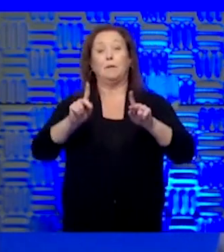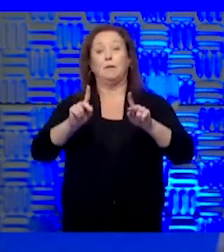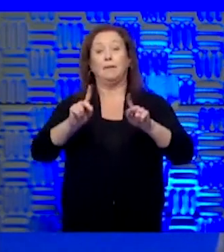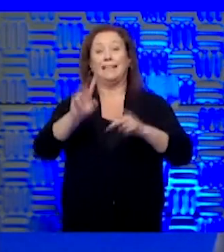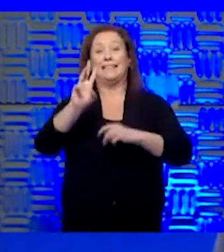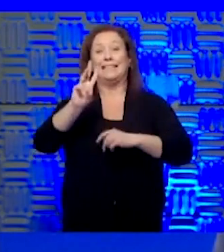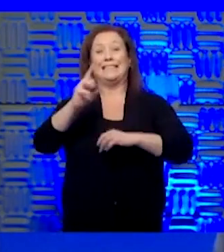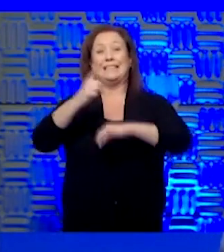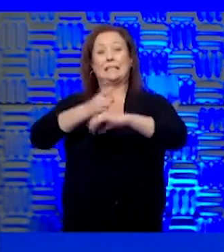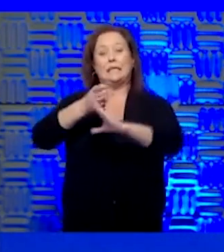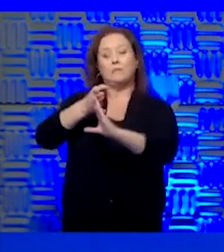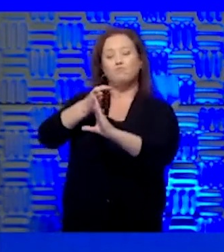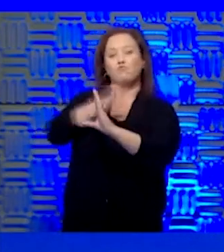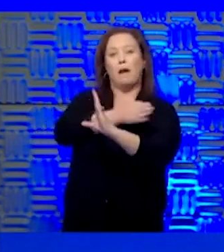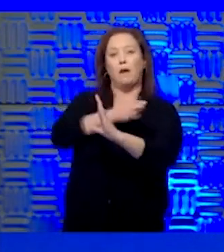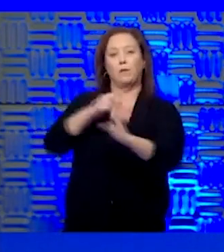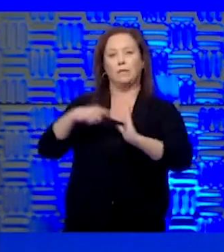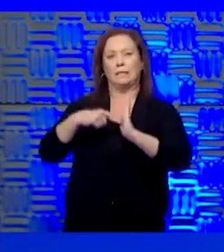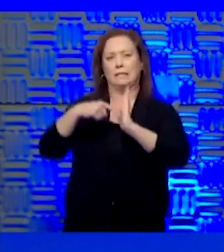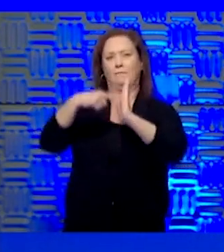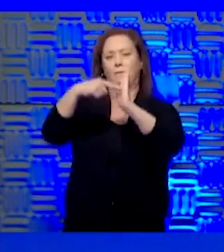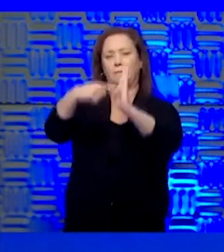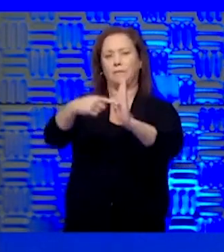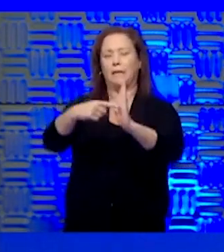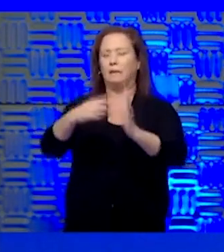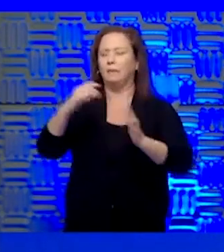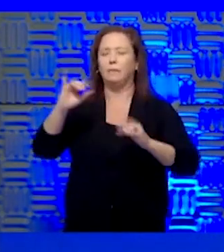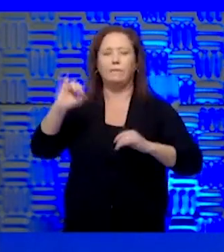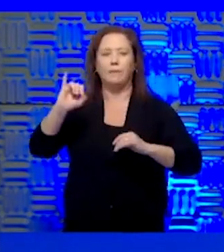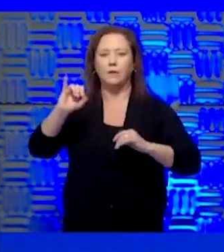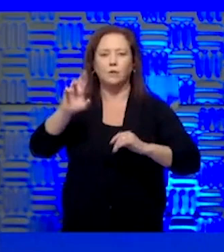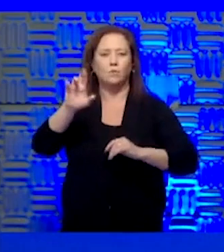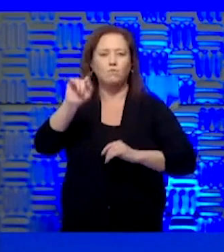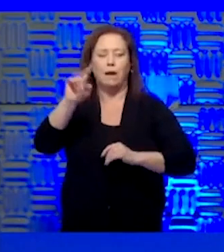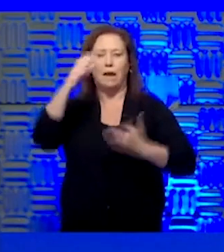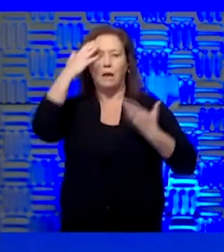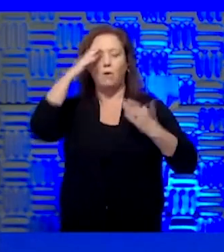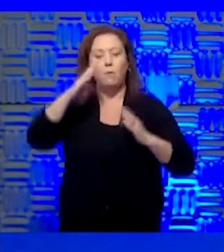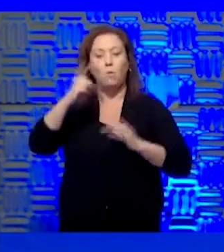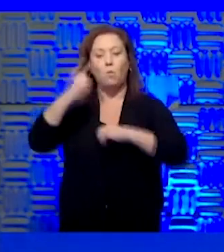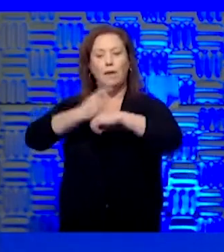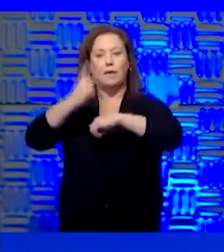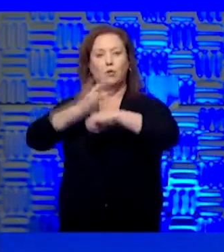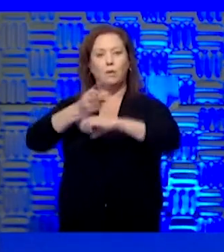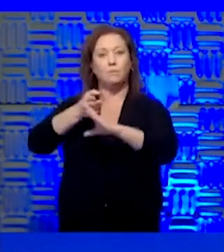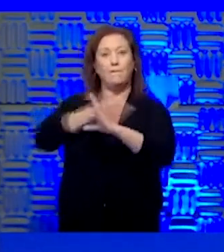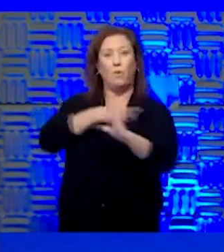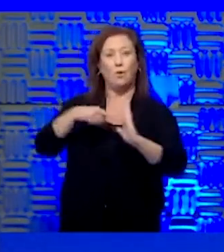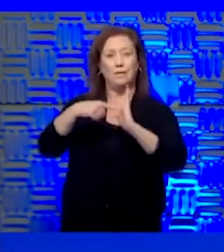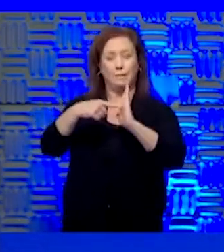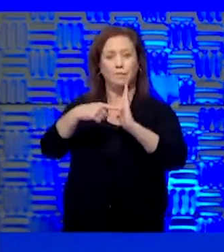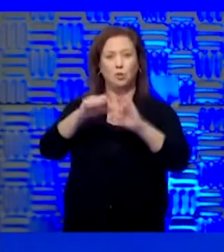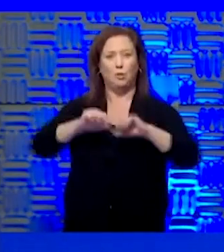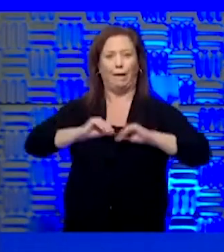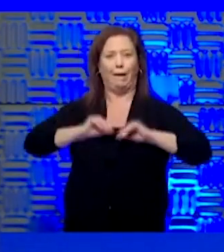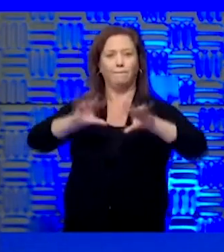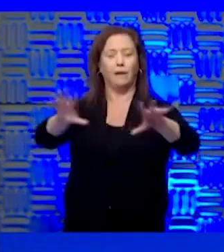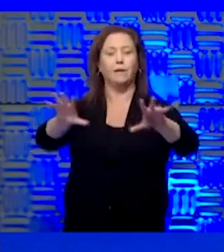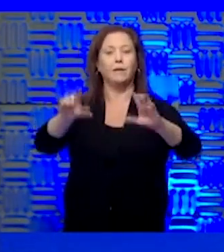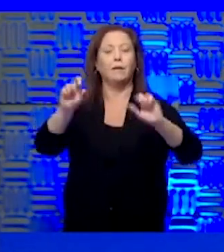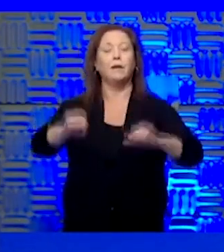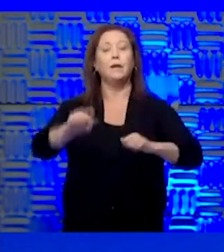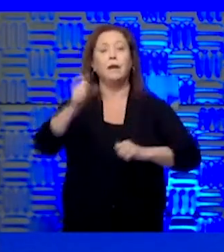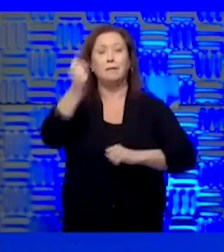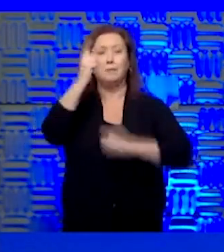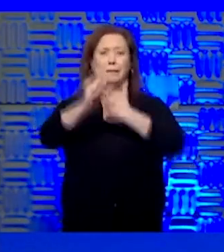6 days prior to symptoms. I don't know how infectious you are, but certainly we know 1 to 2 days prior to symptoms, you can be pretty infectious. So that's a very